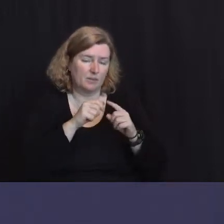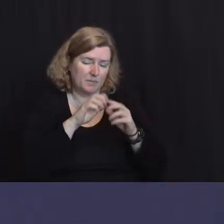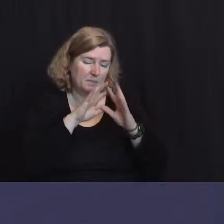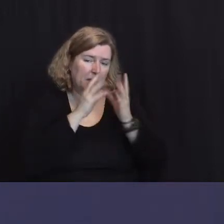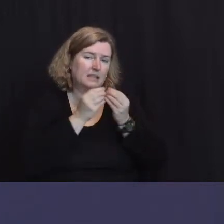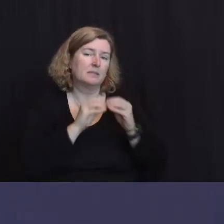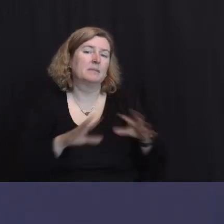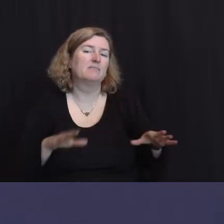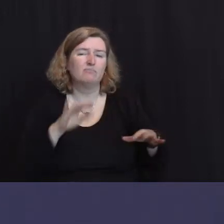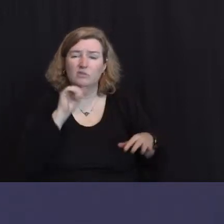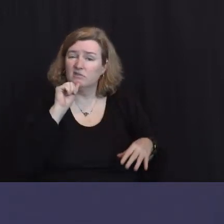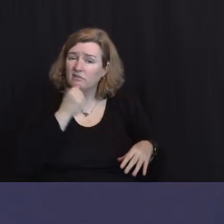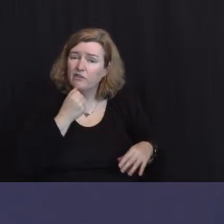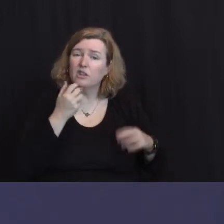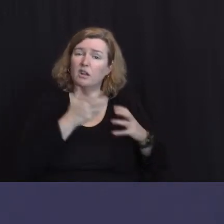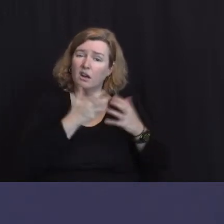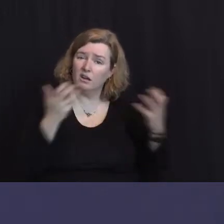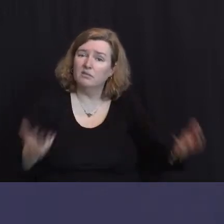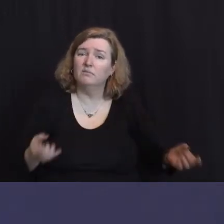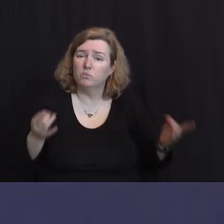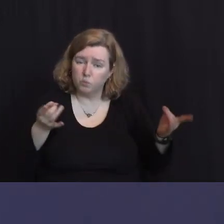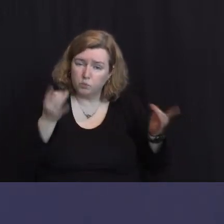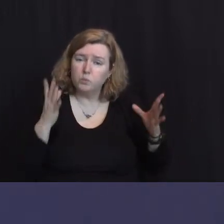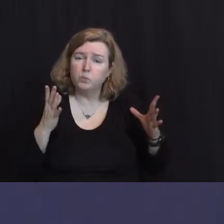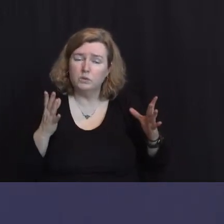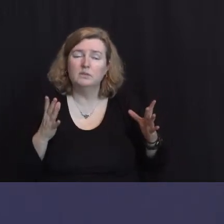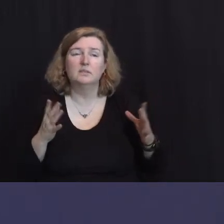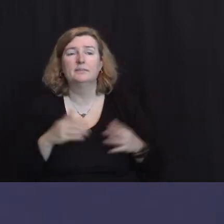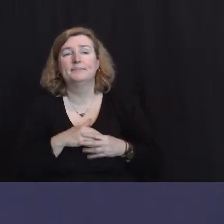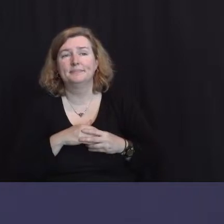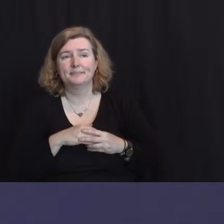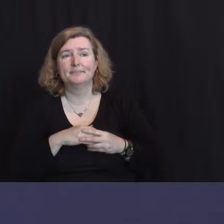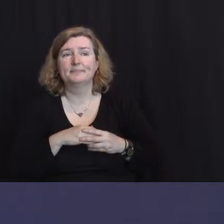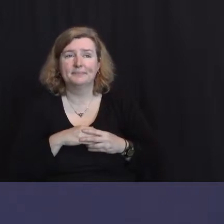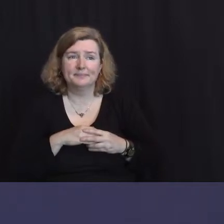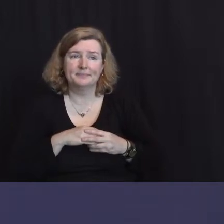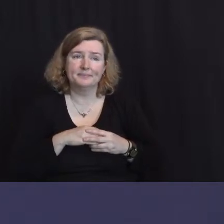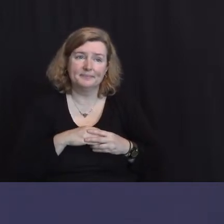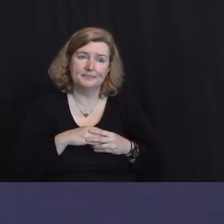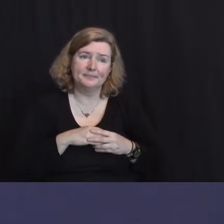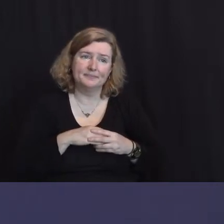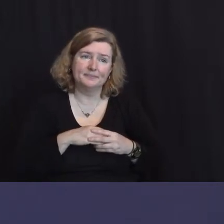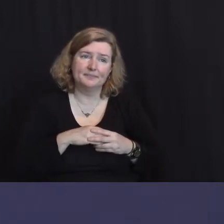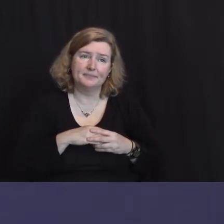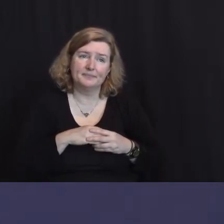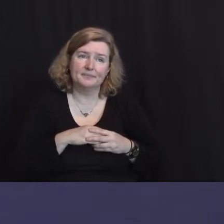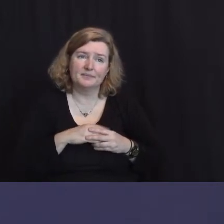I'm not denying the anecdotal or even more than anecdotal evidence